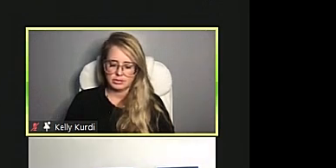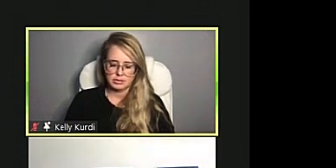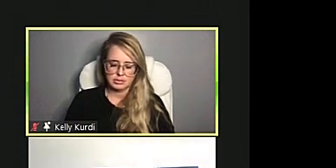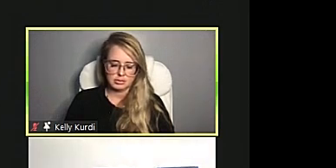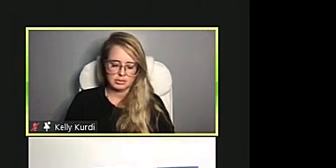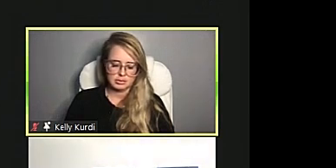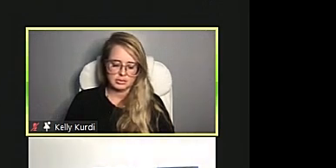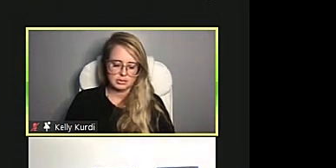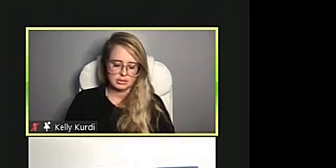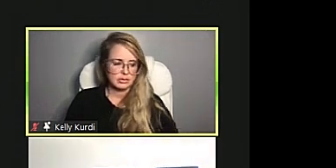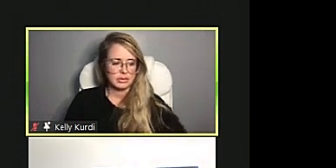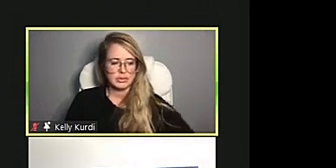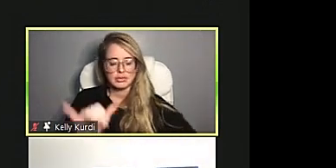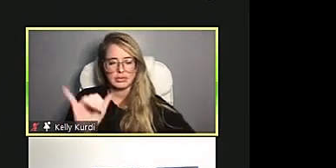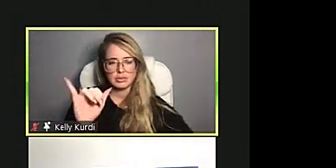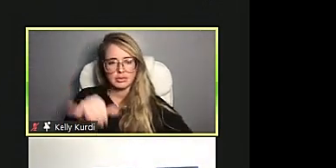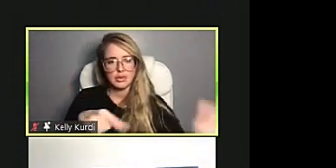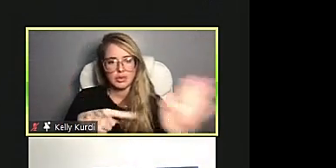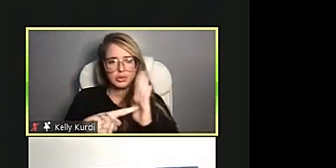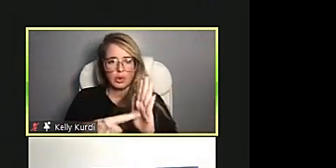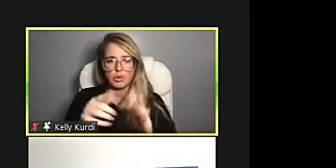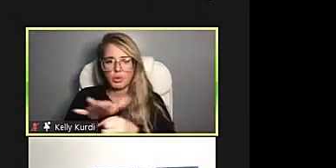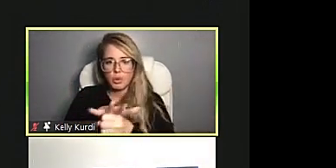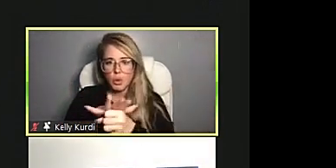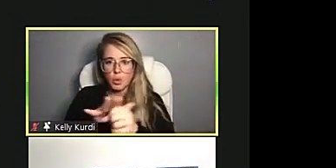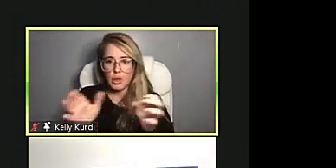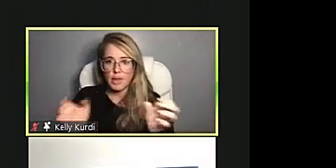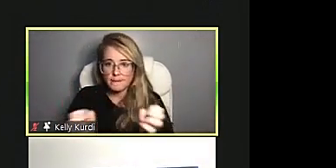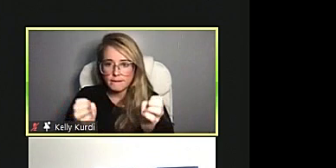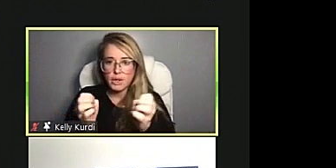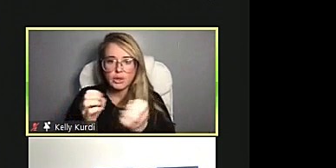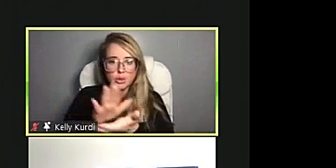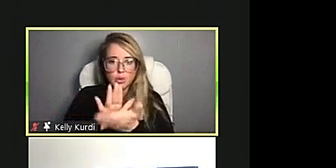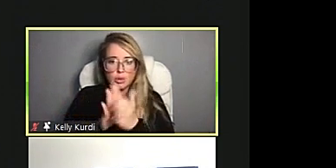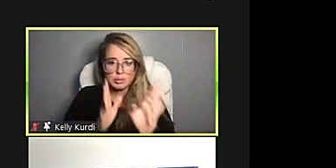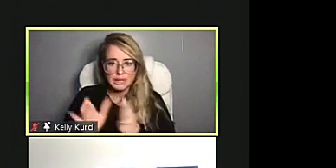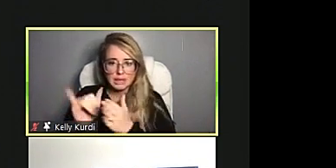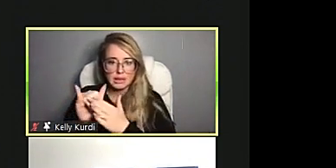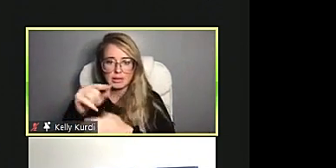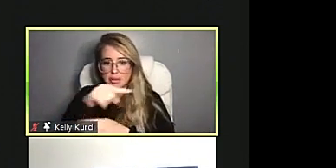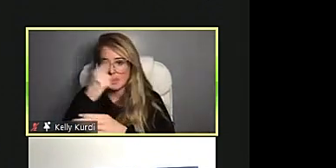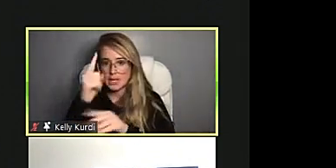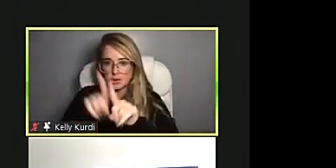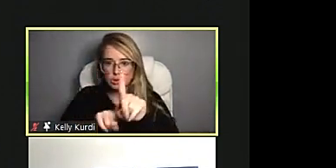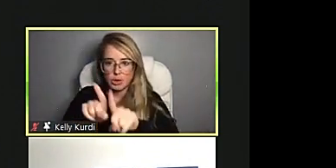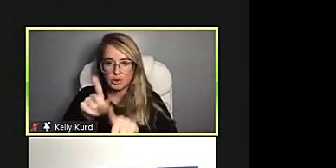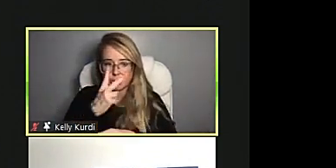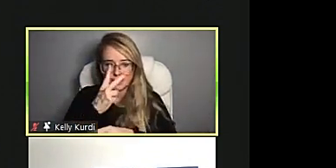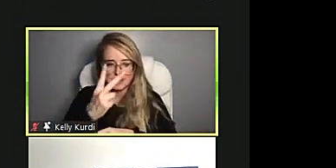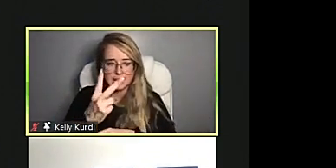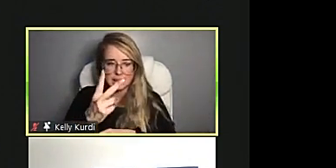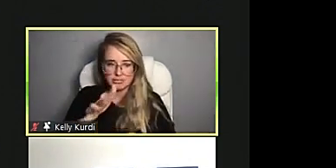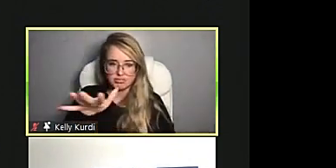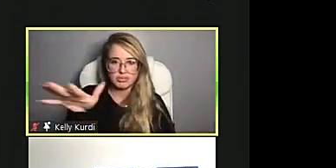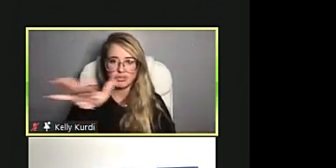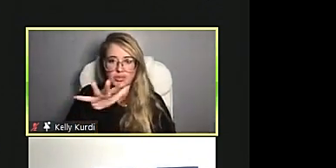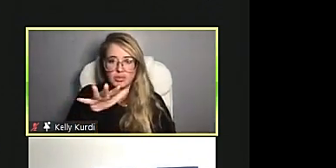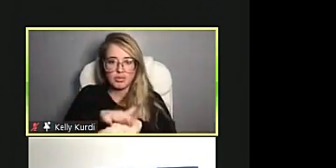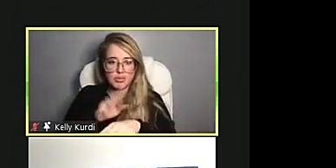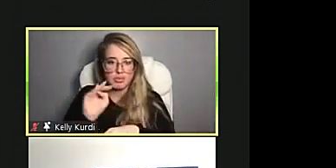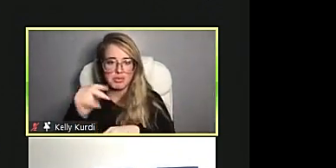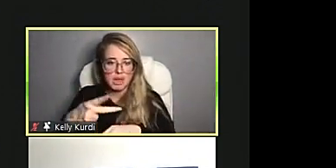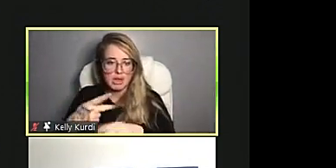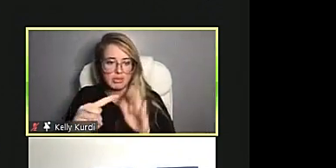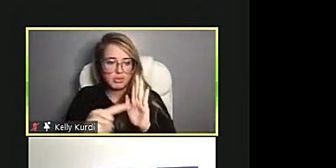efforts and school district planning efforts. So I'm going to start with the black stars that you see kind of scattered throughout the map.